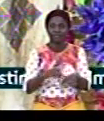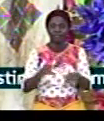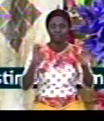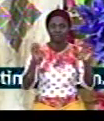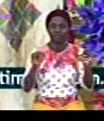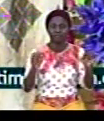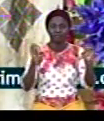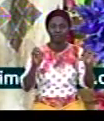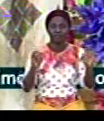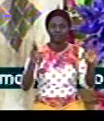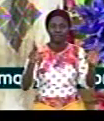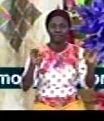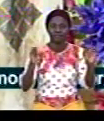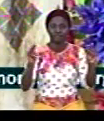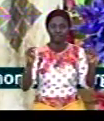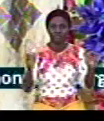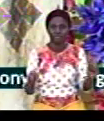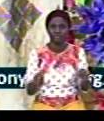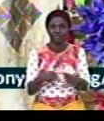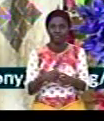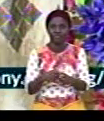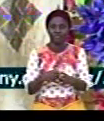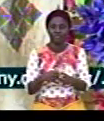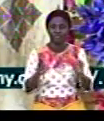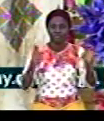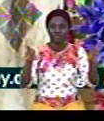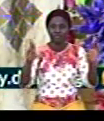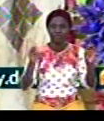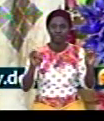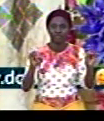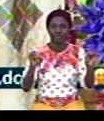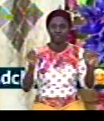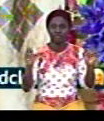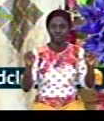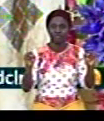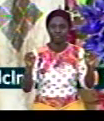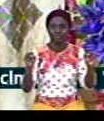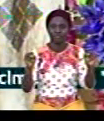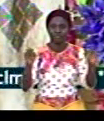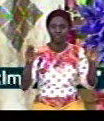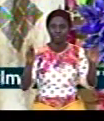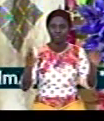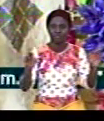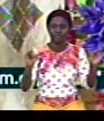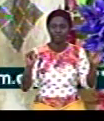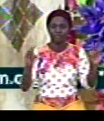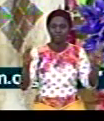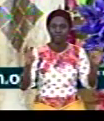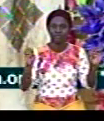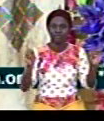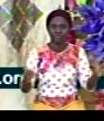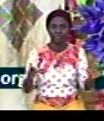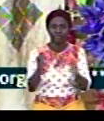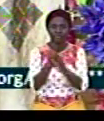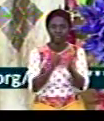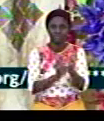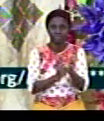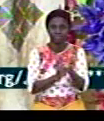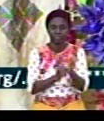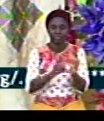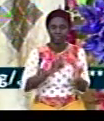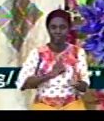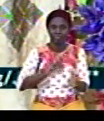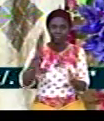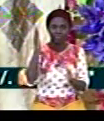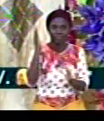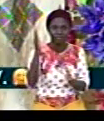Ikom region, Roe River State, Nigeria. I want to testify the goodness of God and the